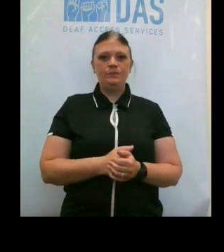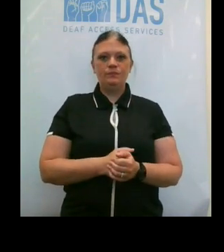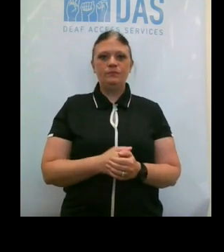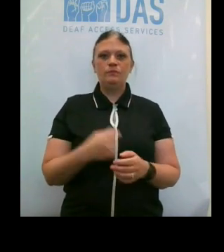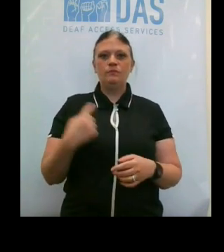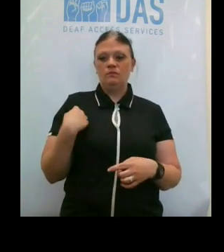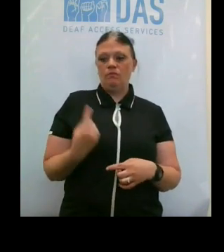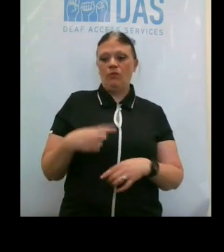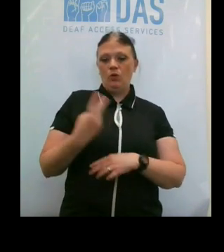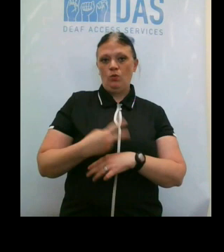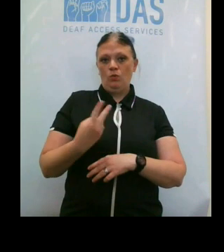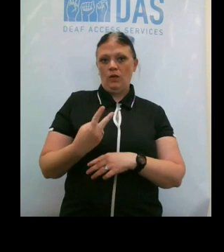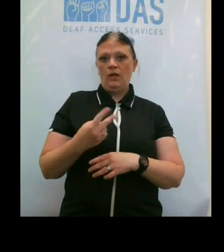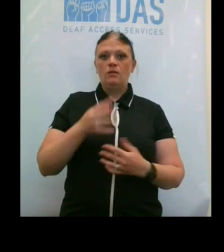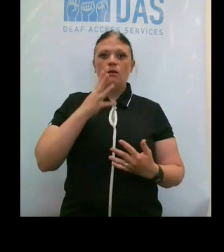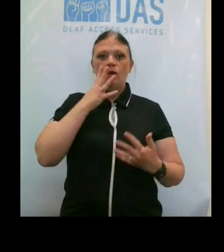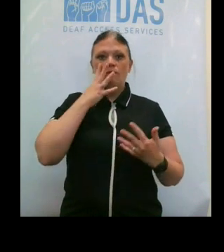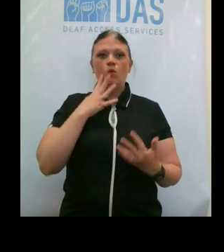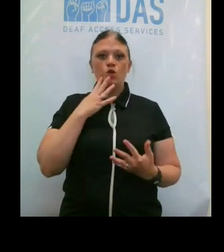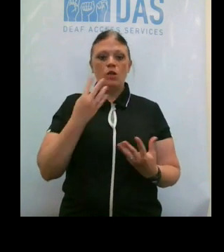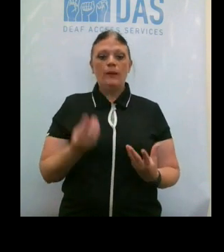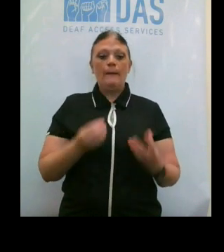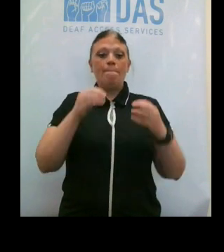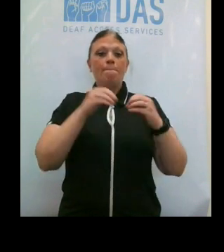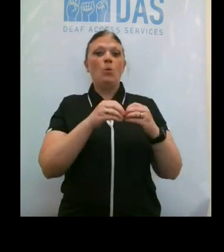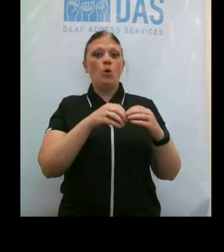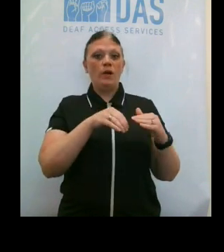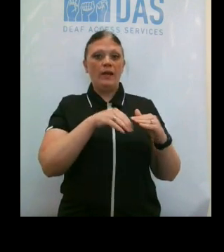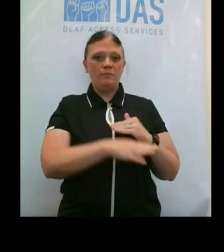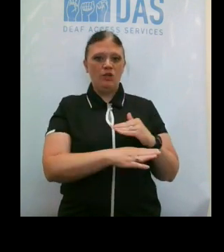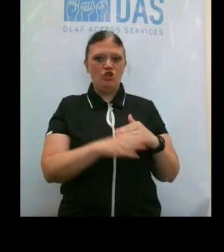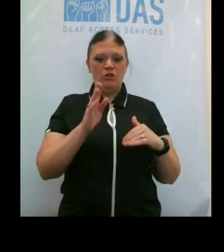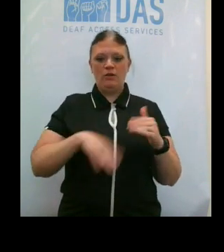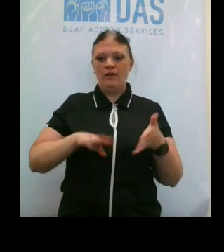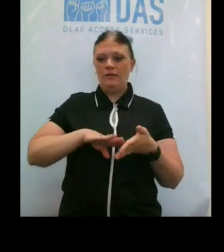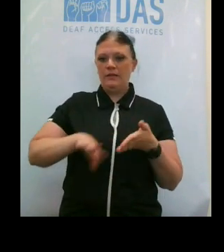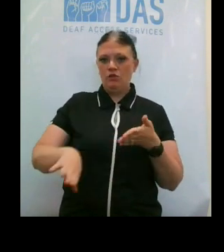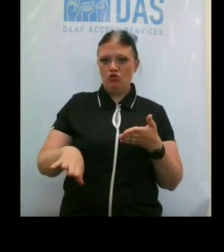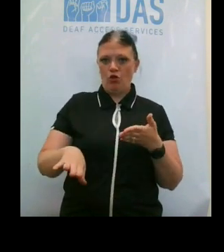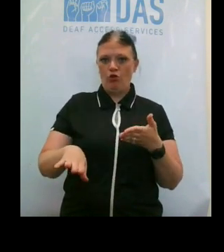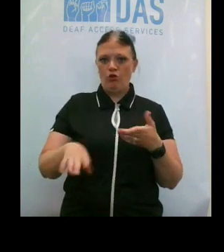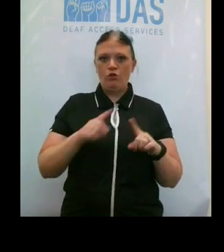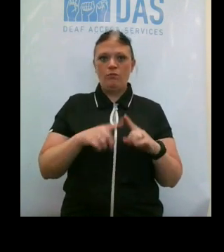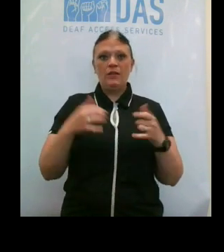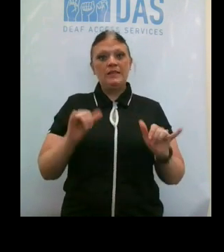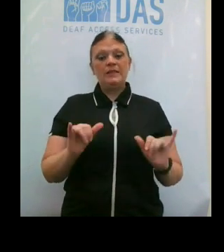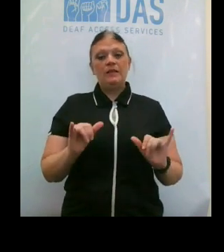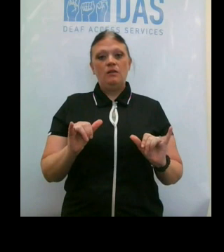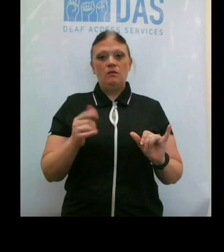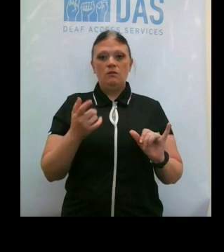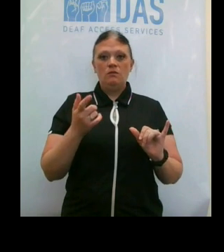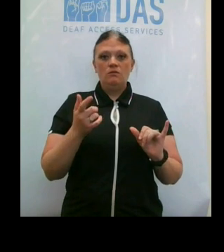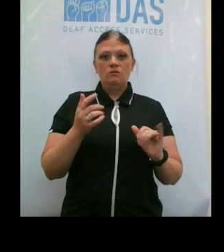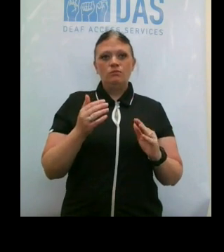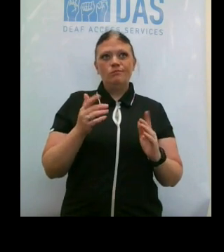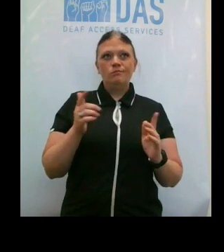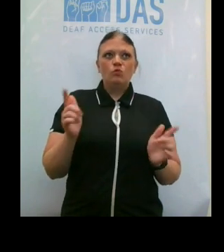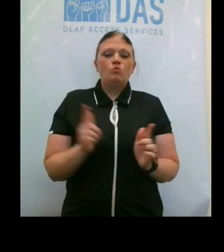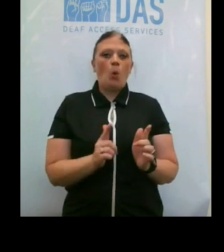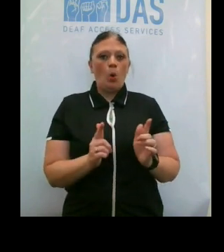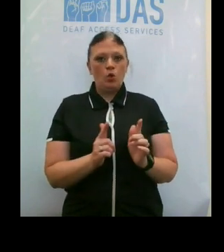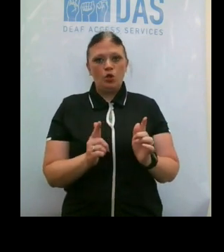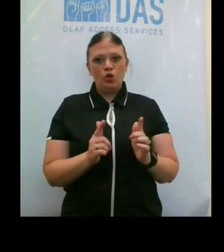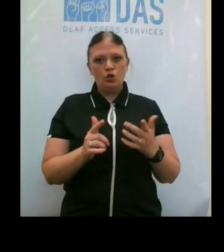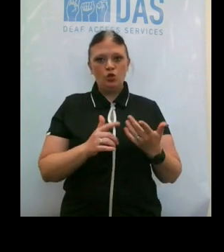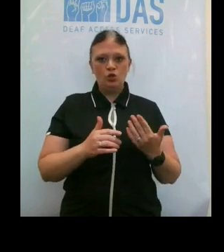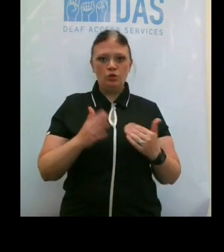we've had unfortunately more admissions than discharges, though it is still a little bit smaller than where we